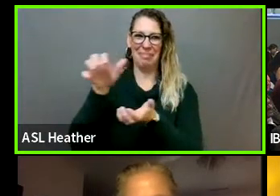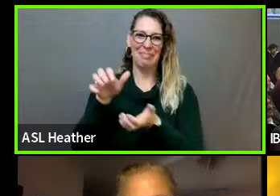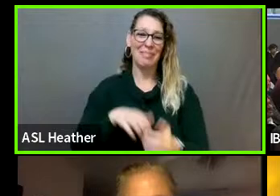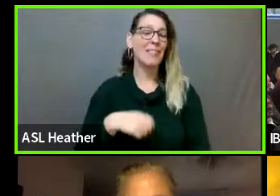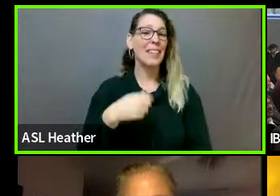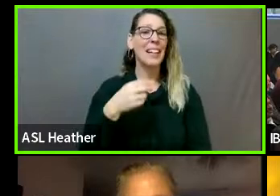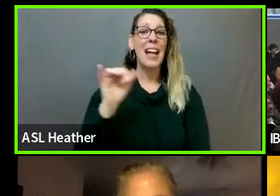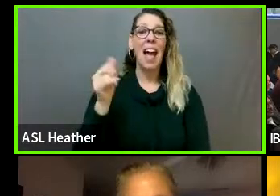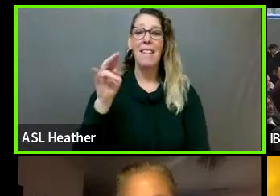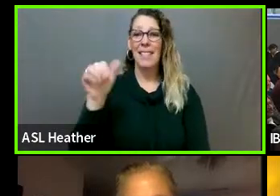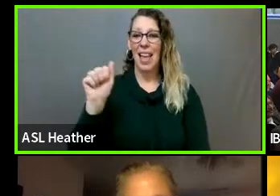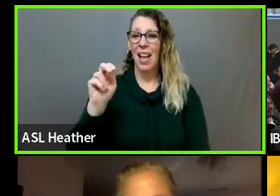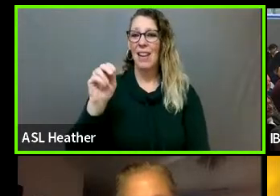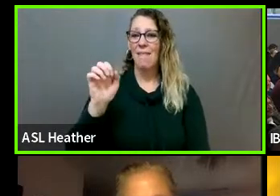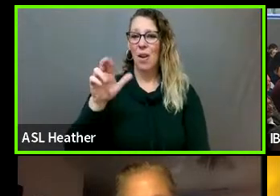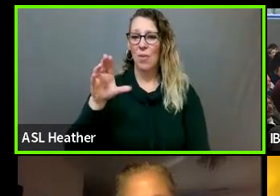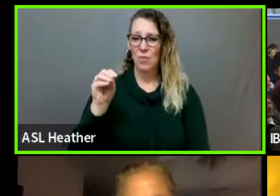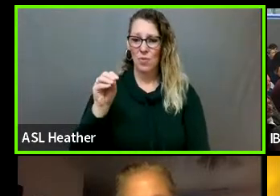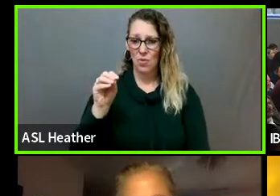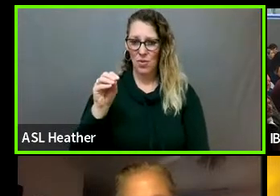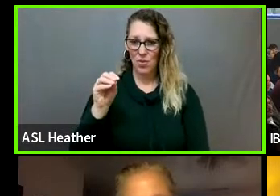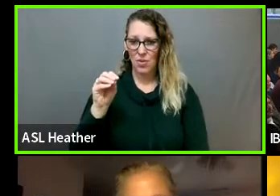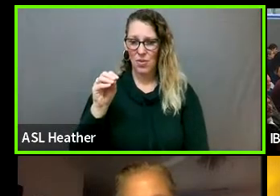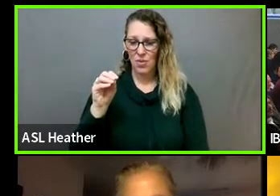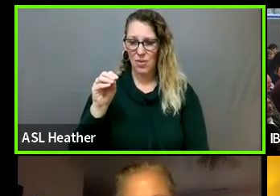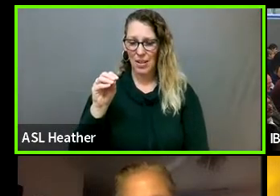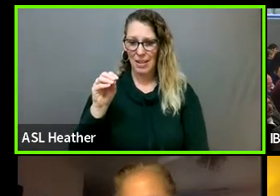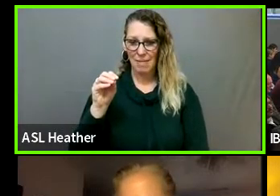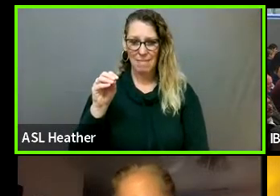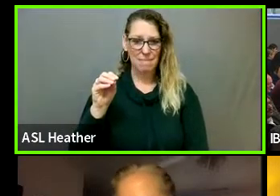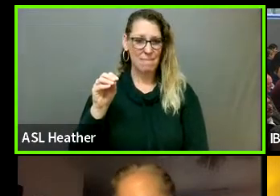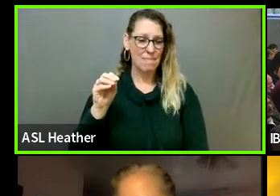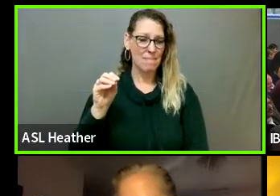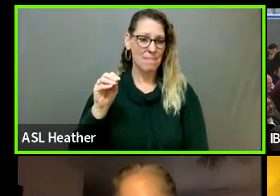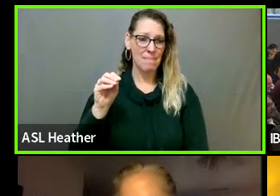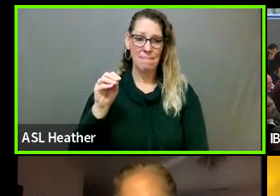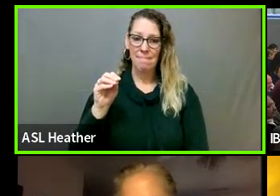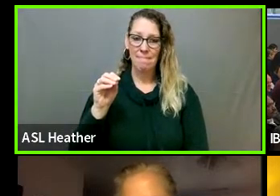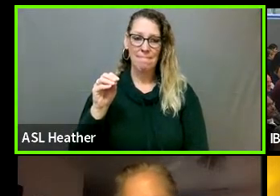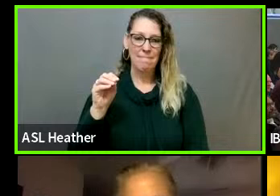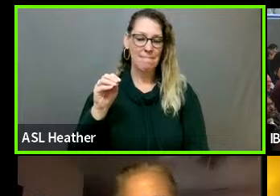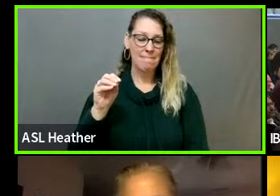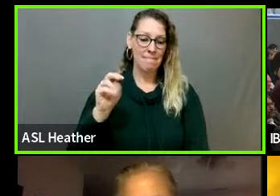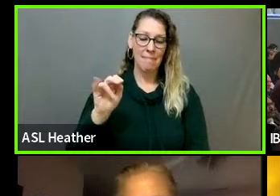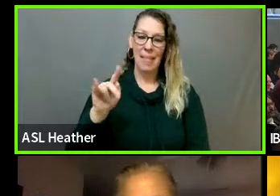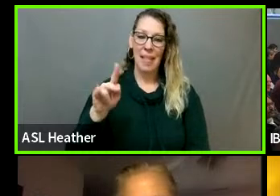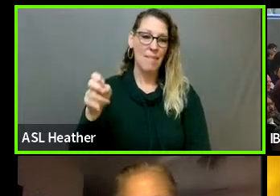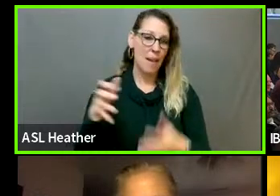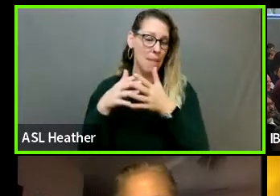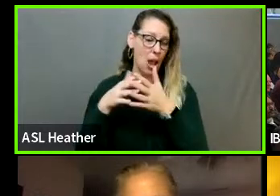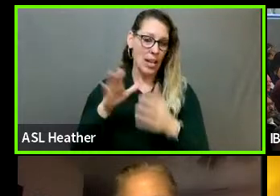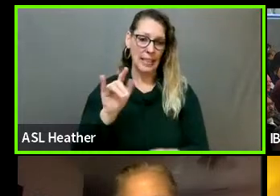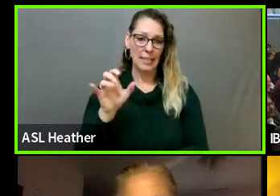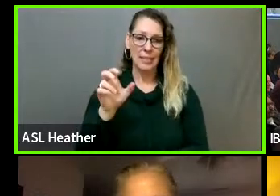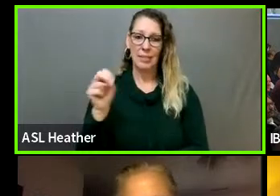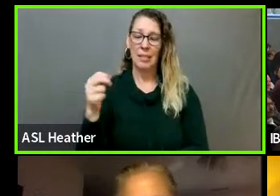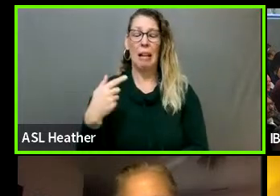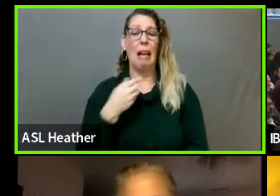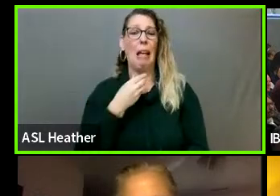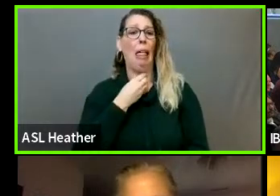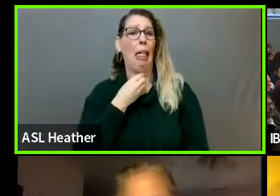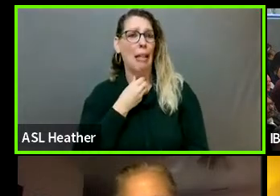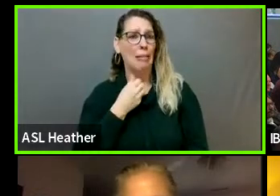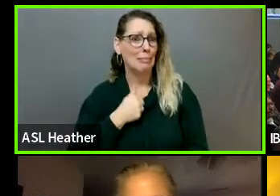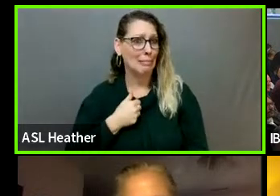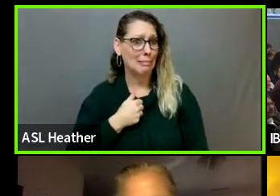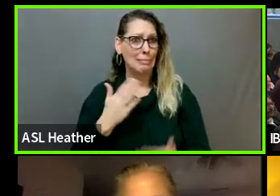Javier Navarro, I serve on the LULAC board, League of United Latin American Citizens. Excuse me, I'm also, I don't know what I caught last night, but